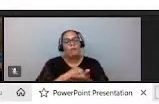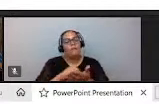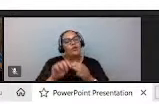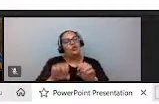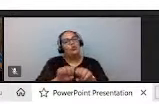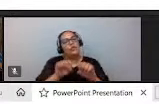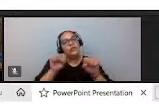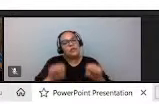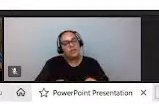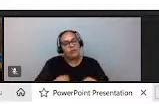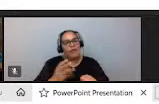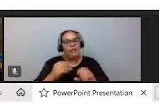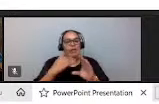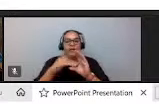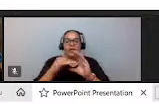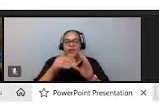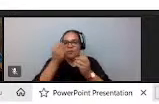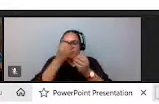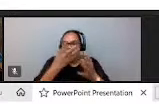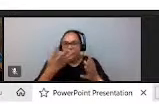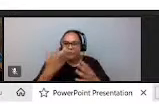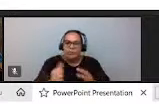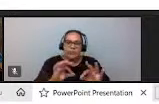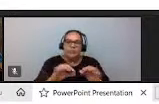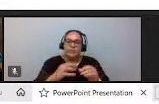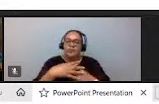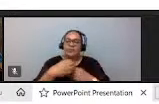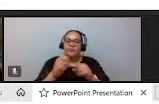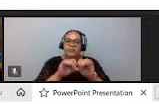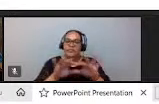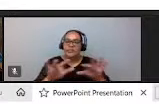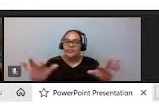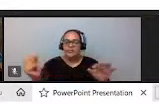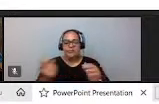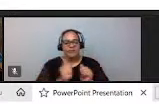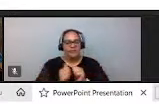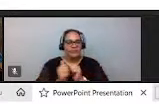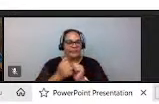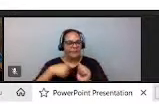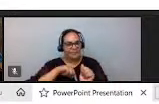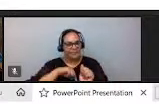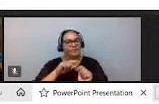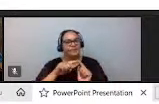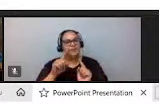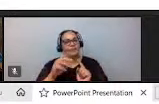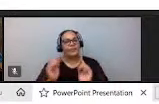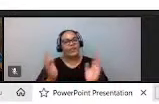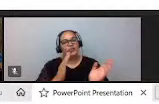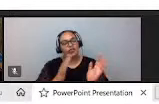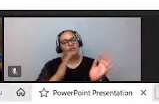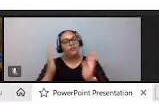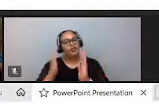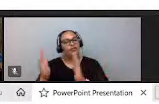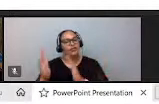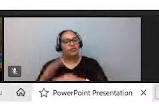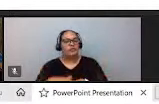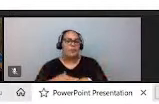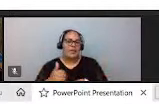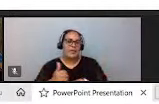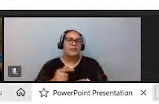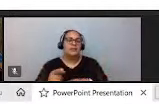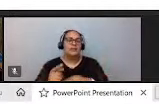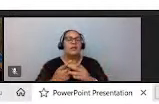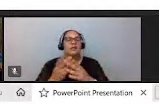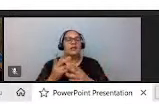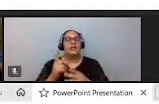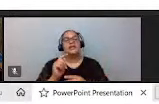system email notifications that go out to all our stakeholders and that is on a shift by shift basis so that goes out